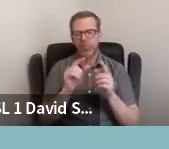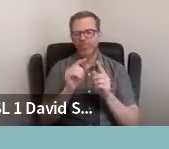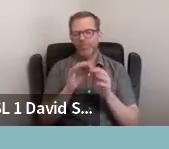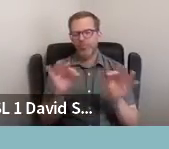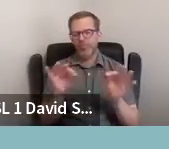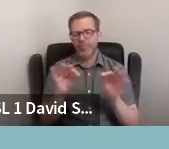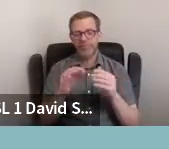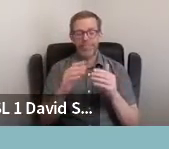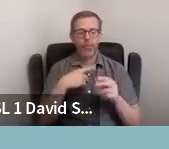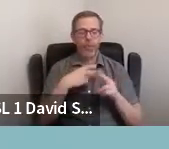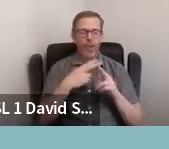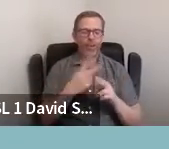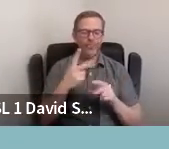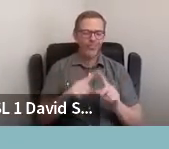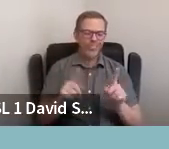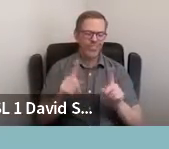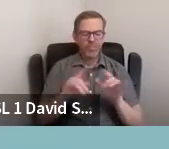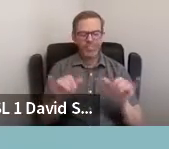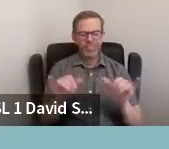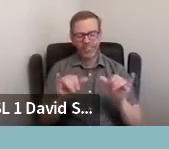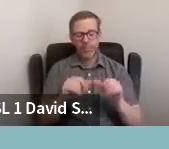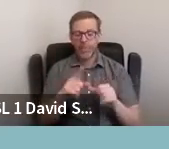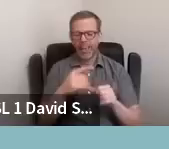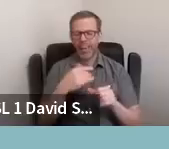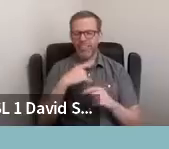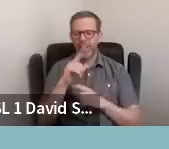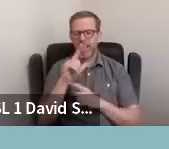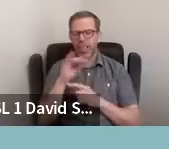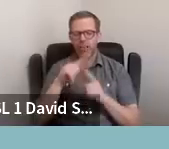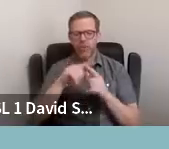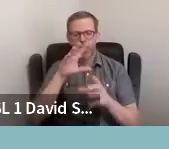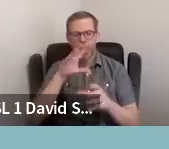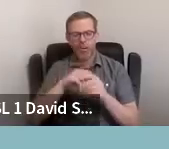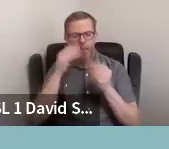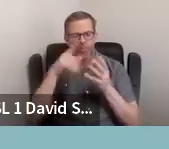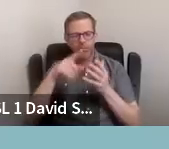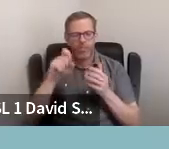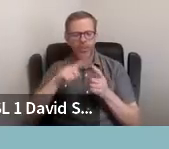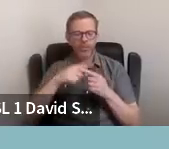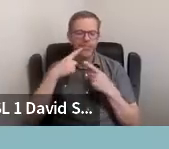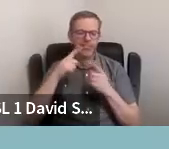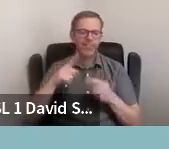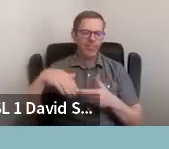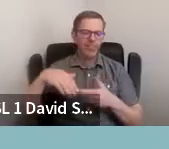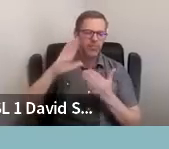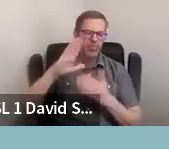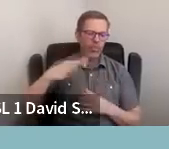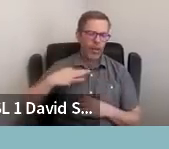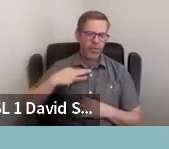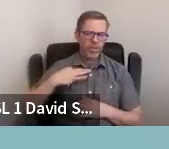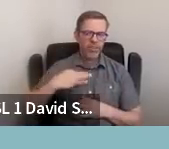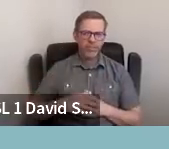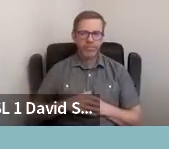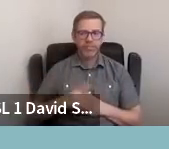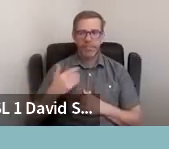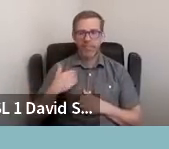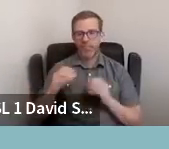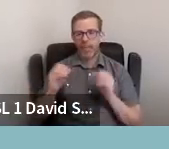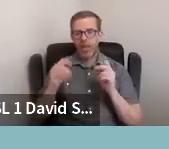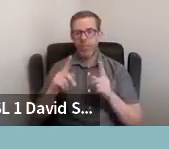call them, they contain or link to all the information you need to successfully submit an application. They have an